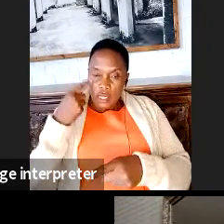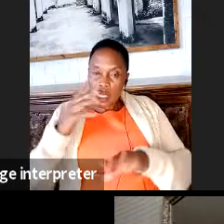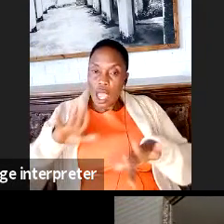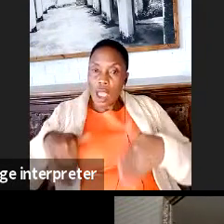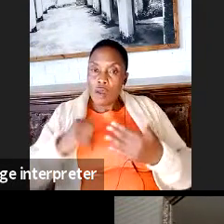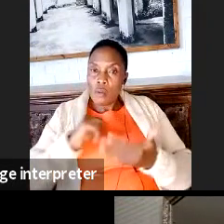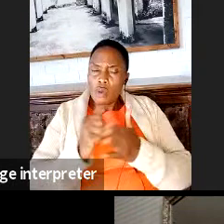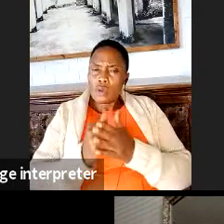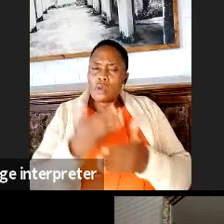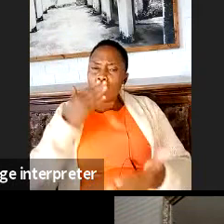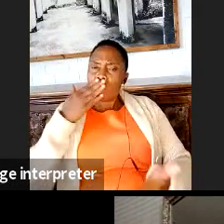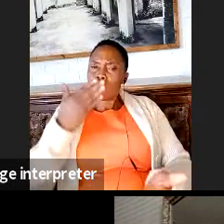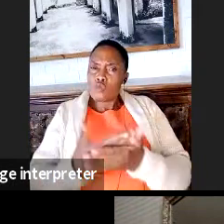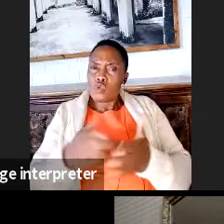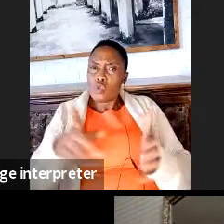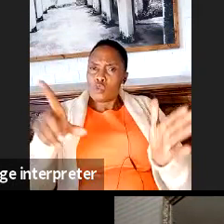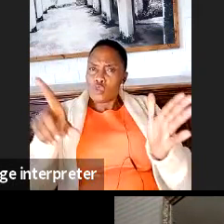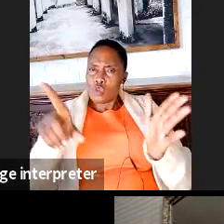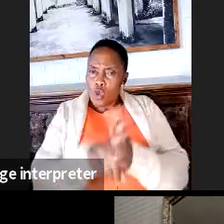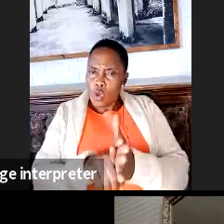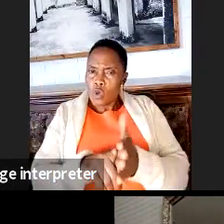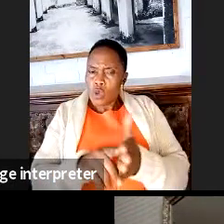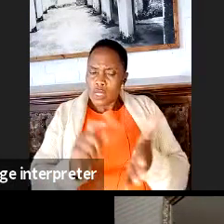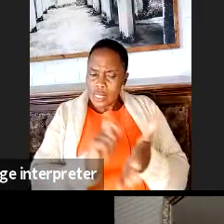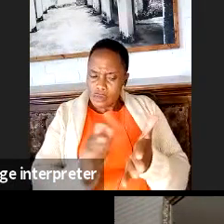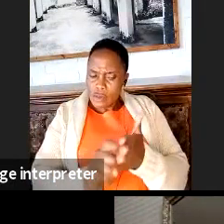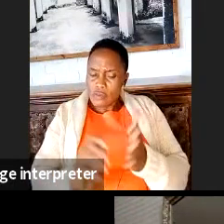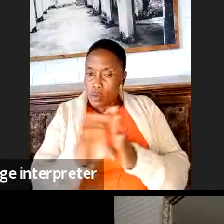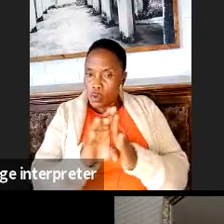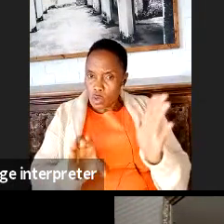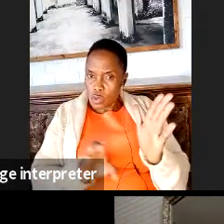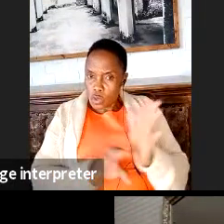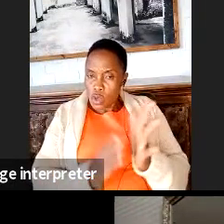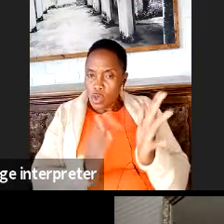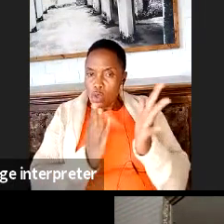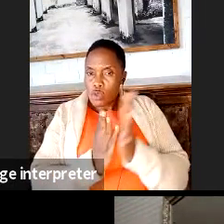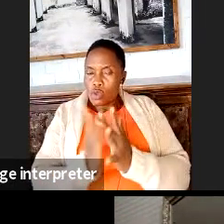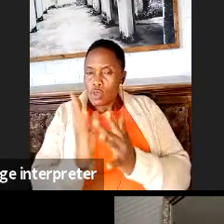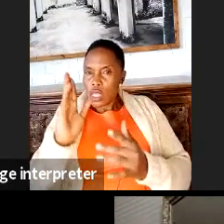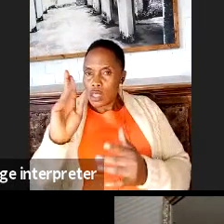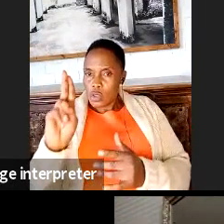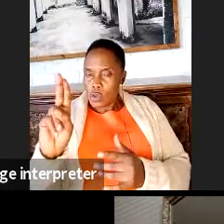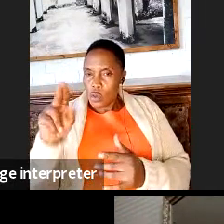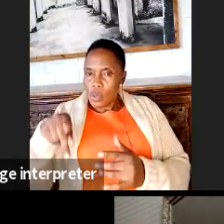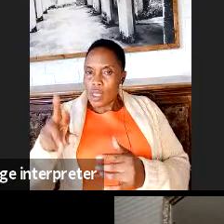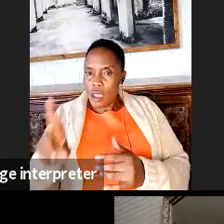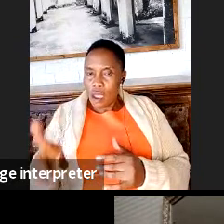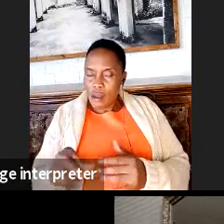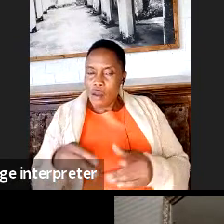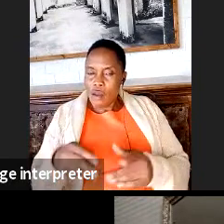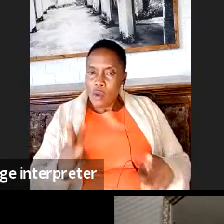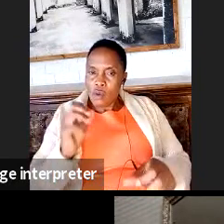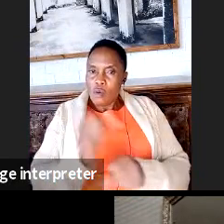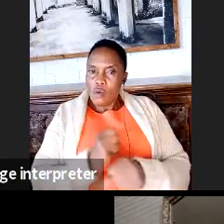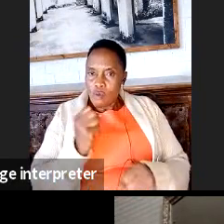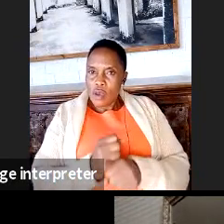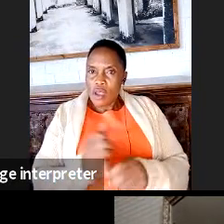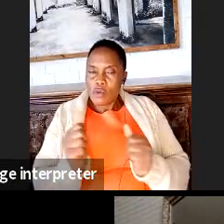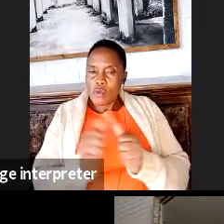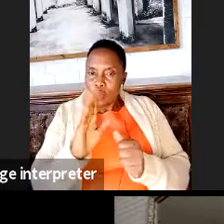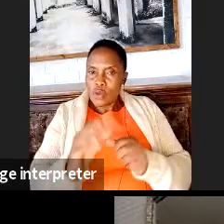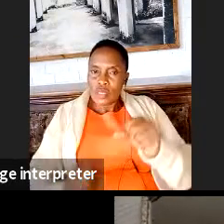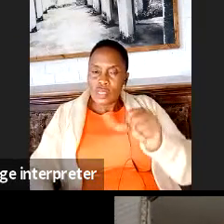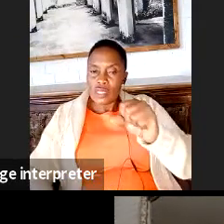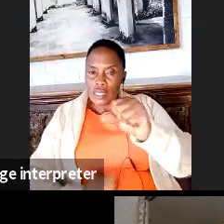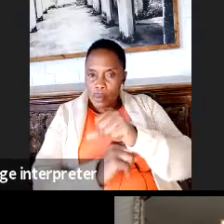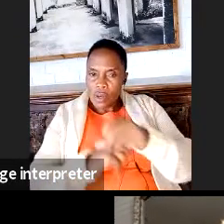laws in the draft constitution that, you know, through the UPR mechanism, with your support and of course CPSA, we were able